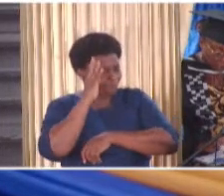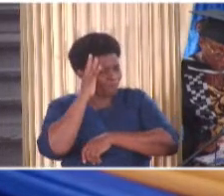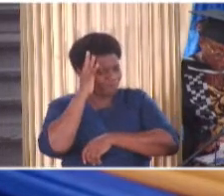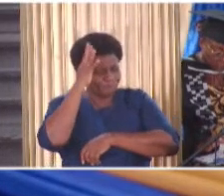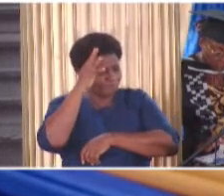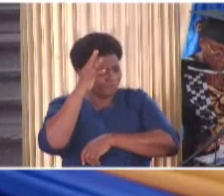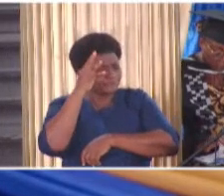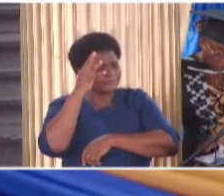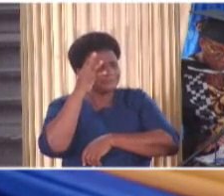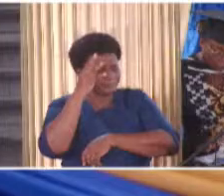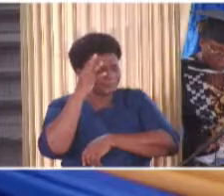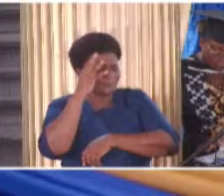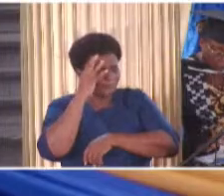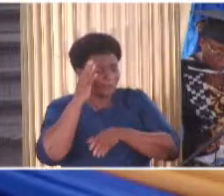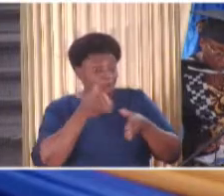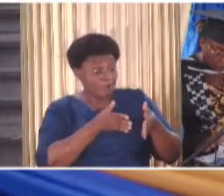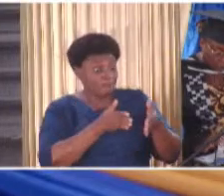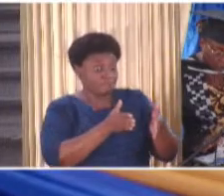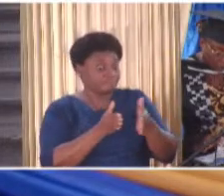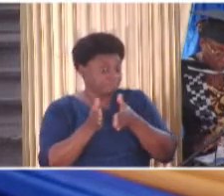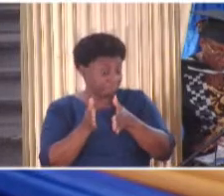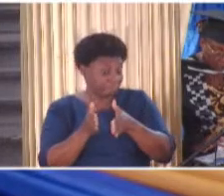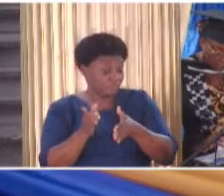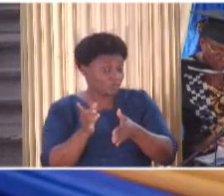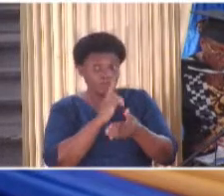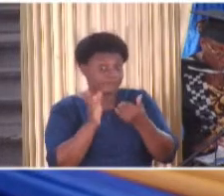innovative approaches globally,